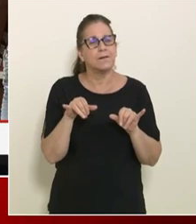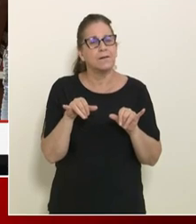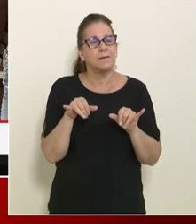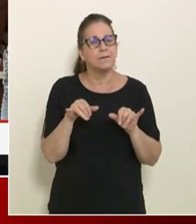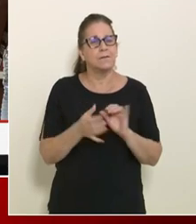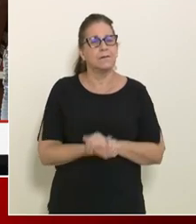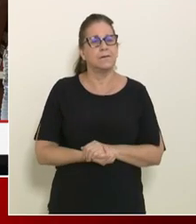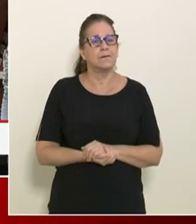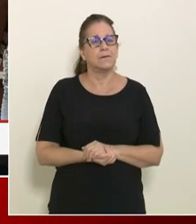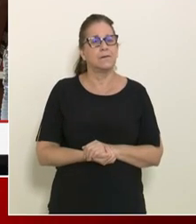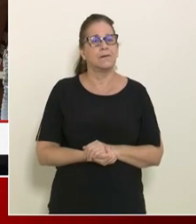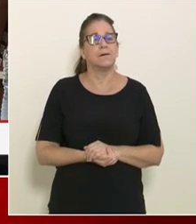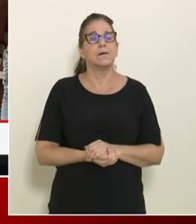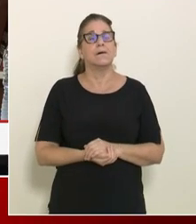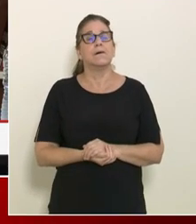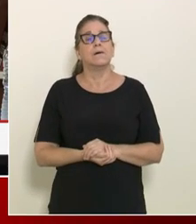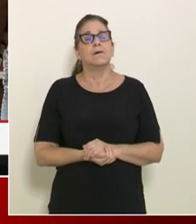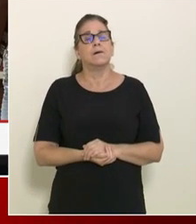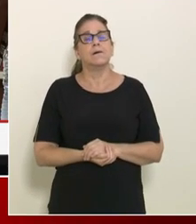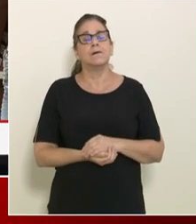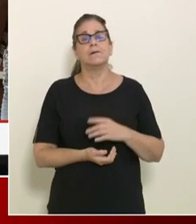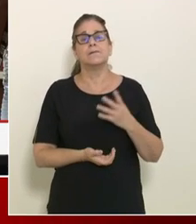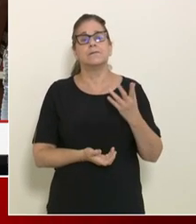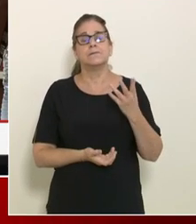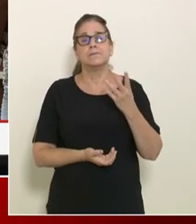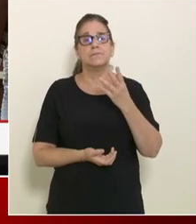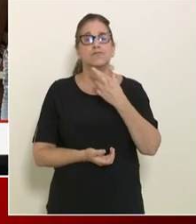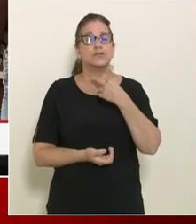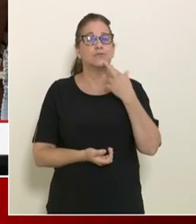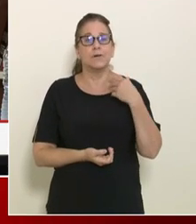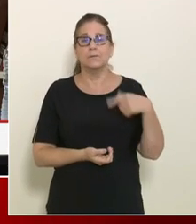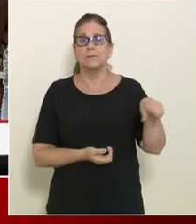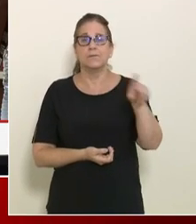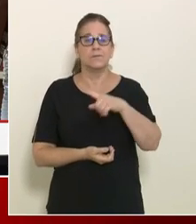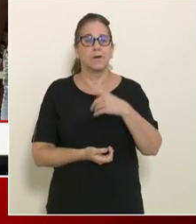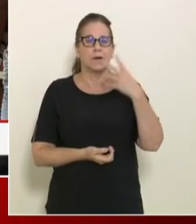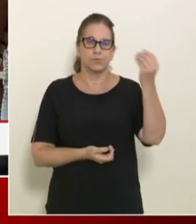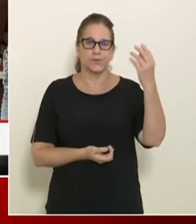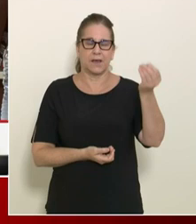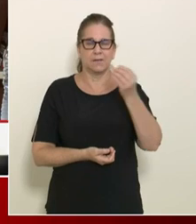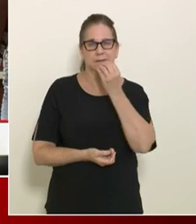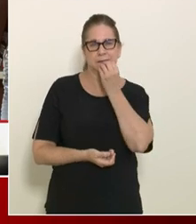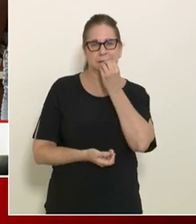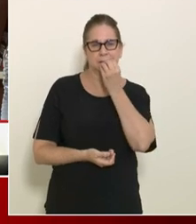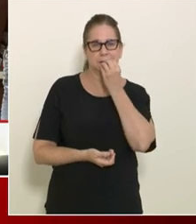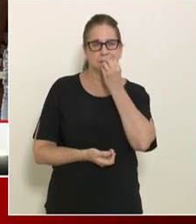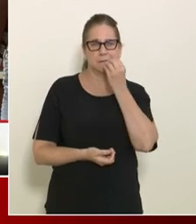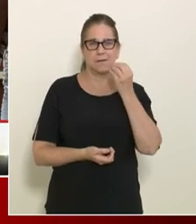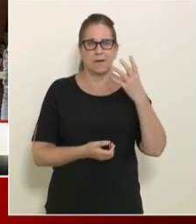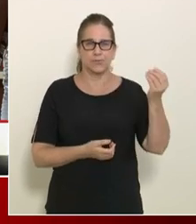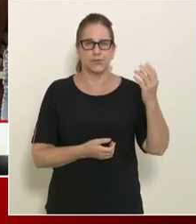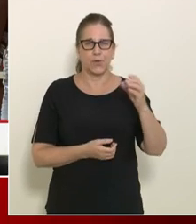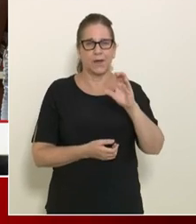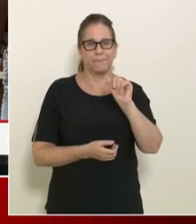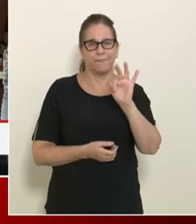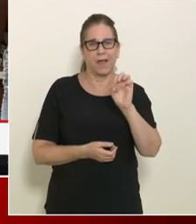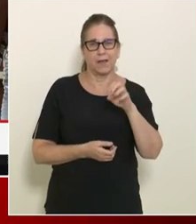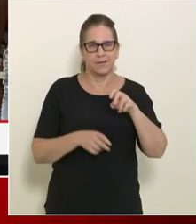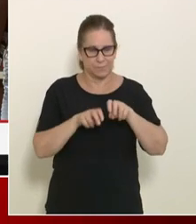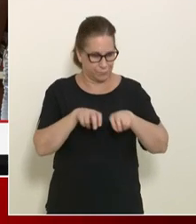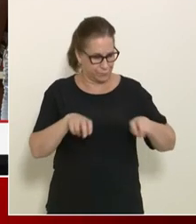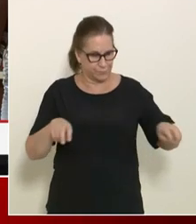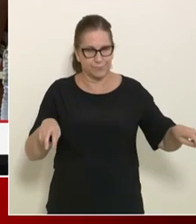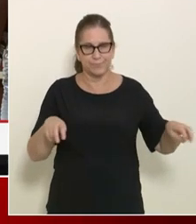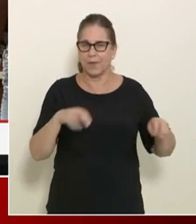outside dining, and they're doing it in limited inside dining. And I would venture to say that the